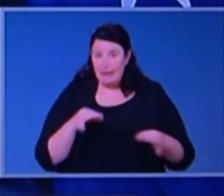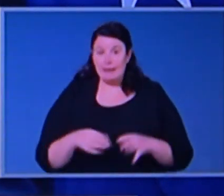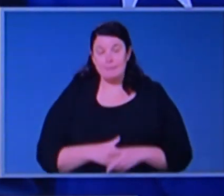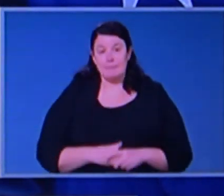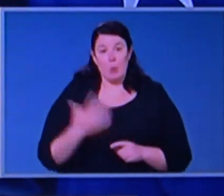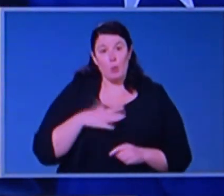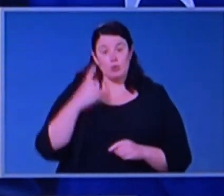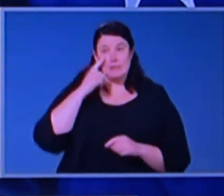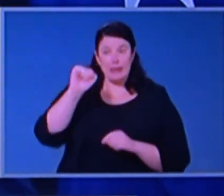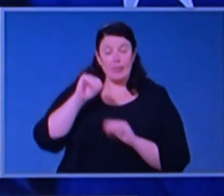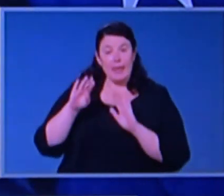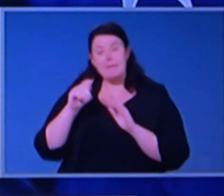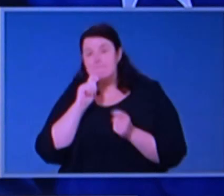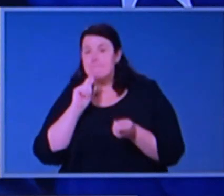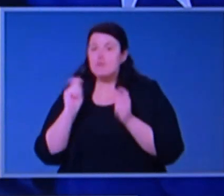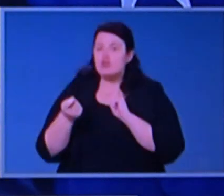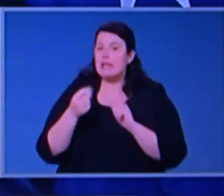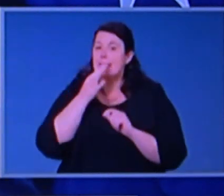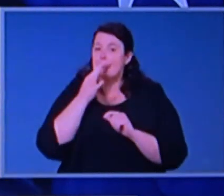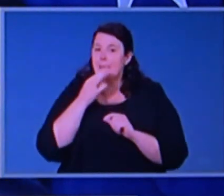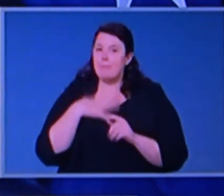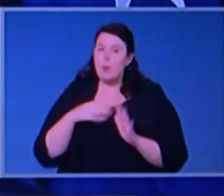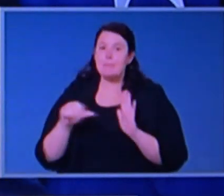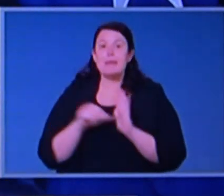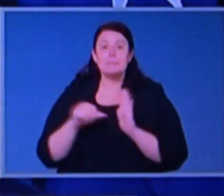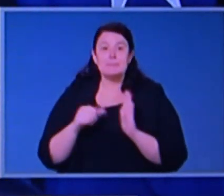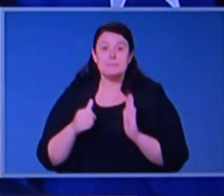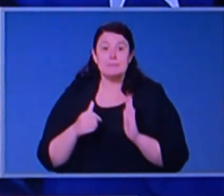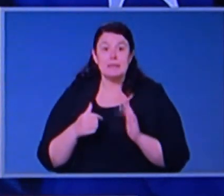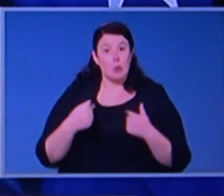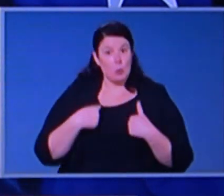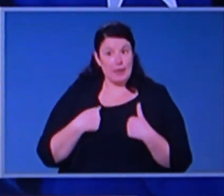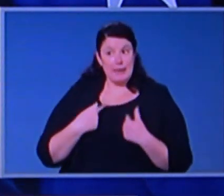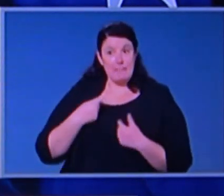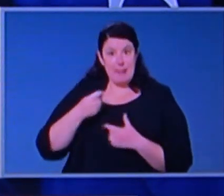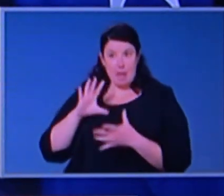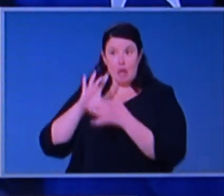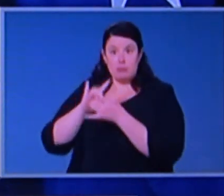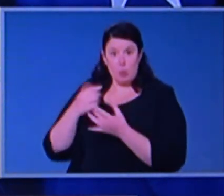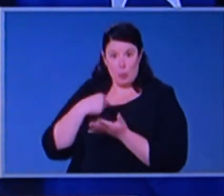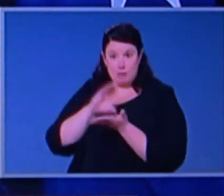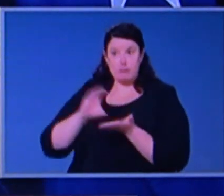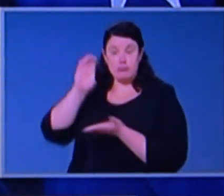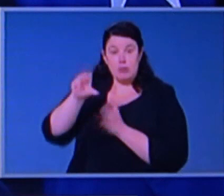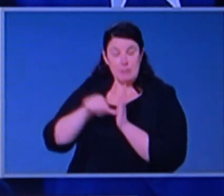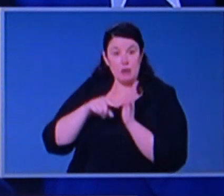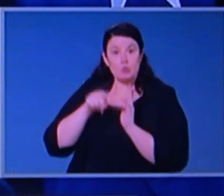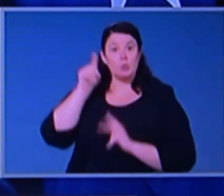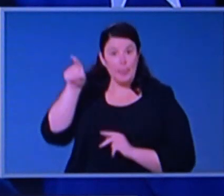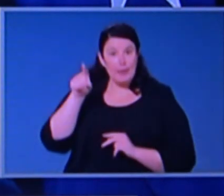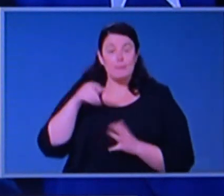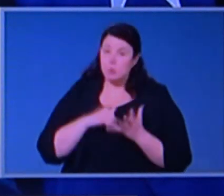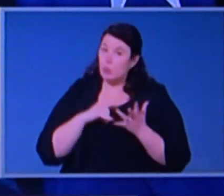WHO, and we'll continue to push for that through the forums as a participant, as a member, as someone who understands and